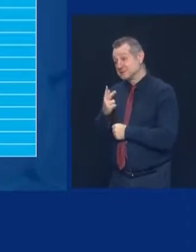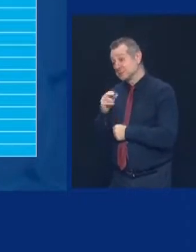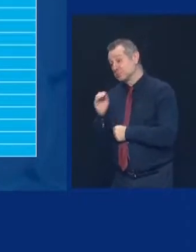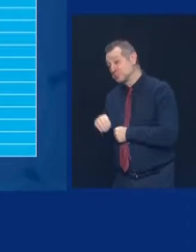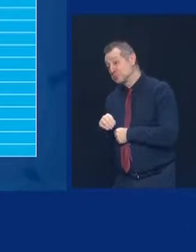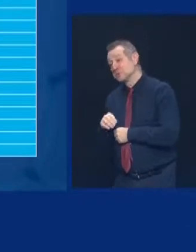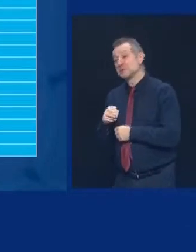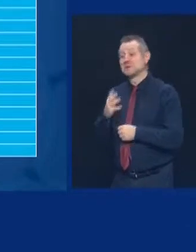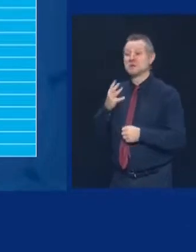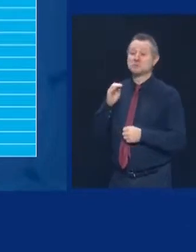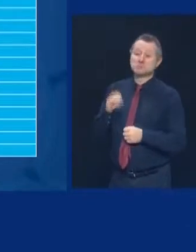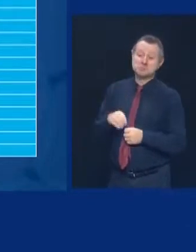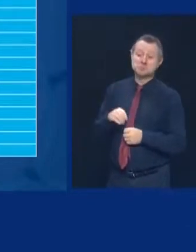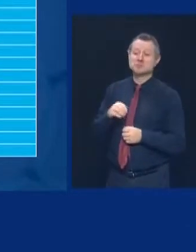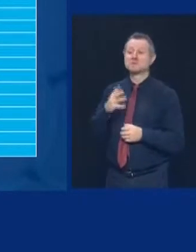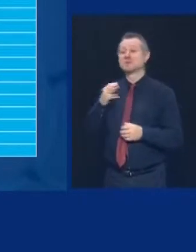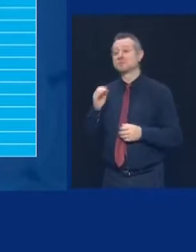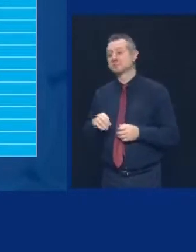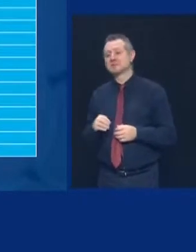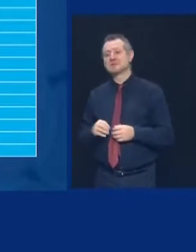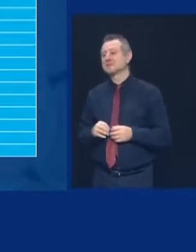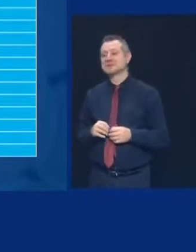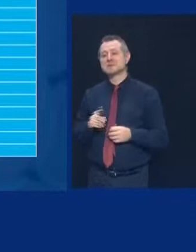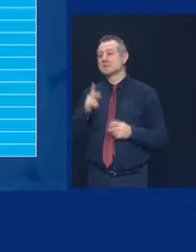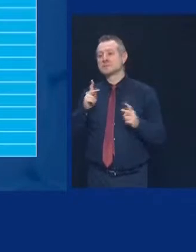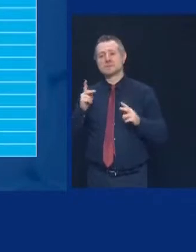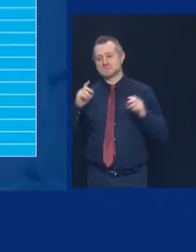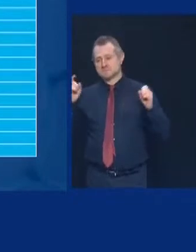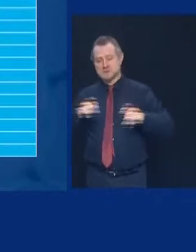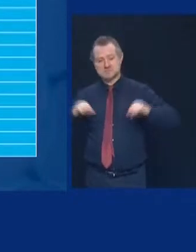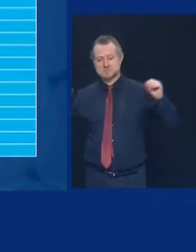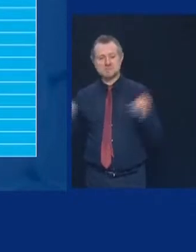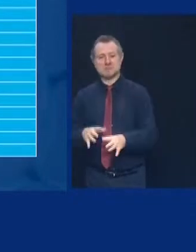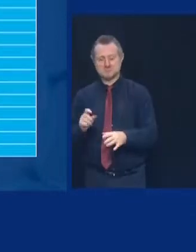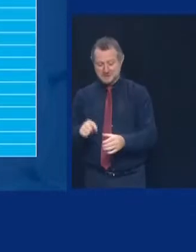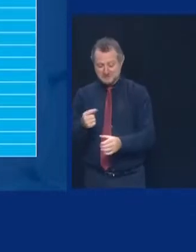3, 4, 5%, all hands on deck.